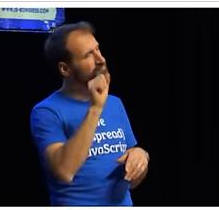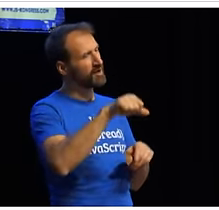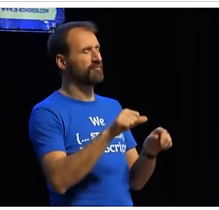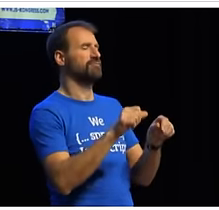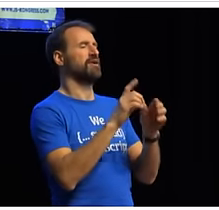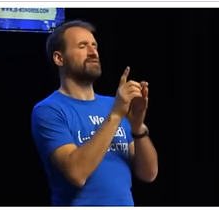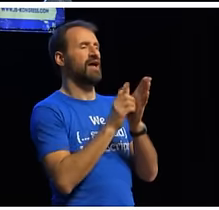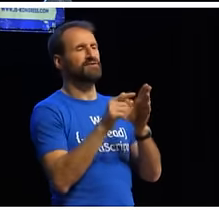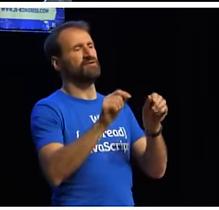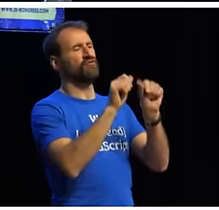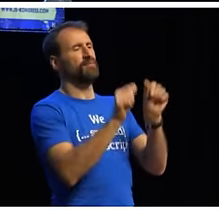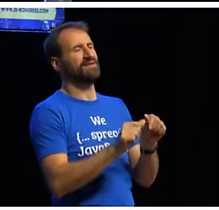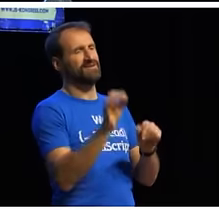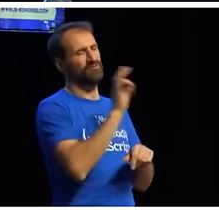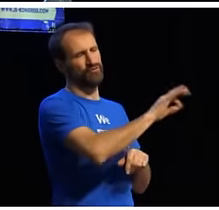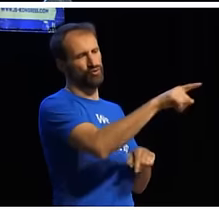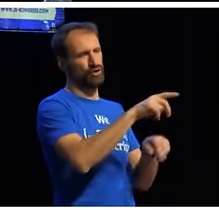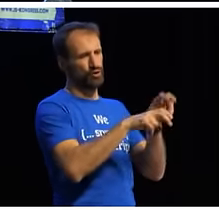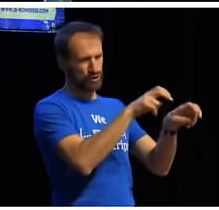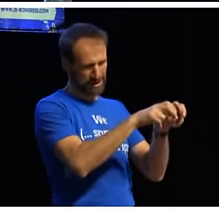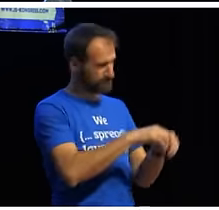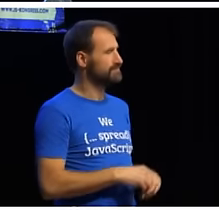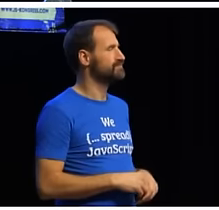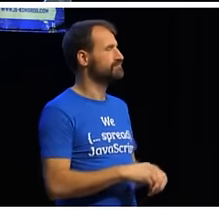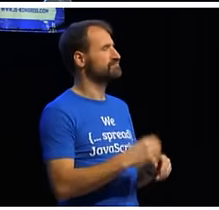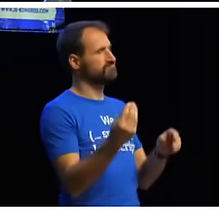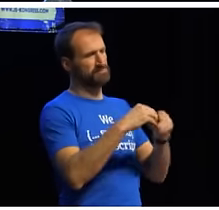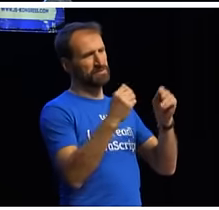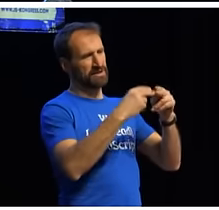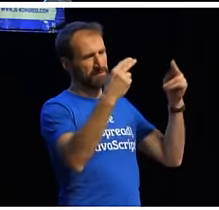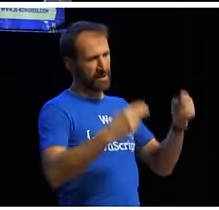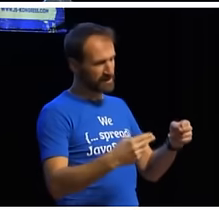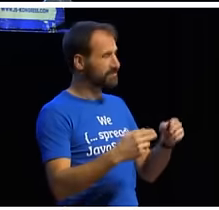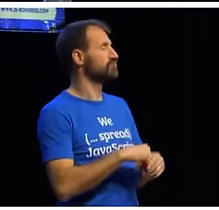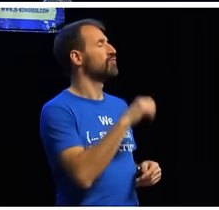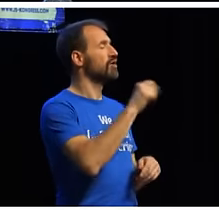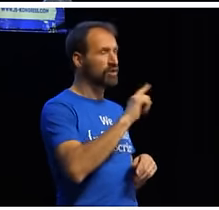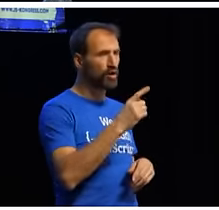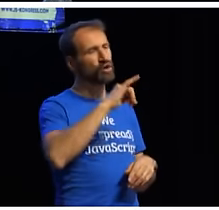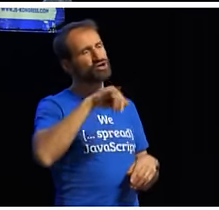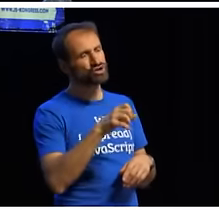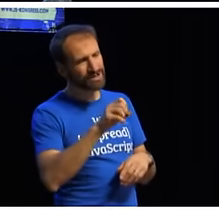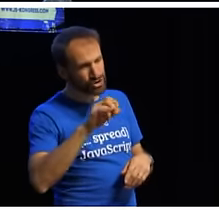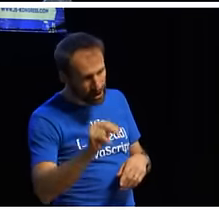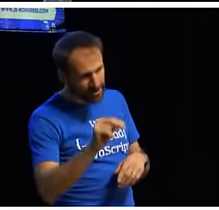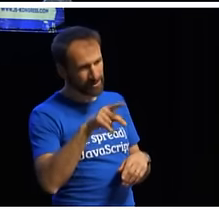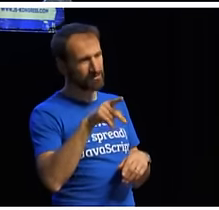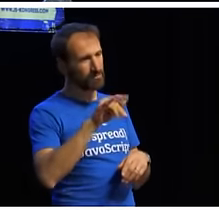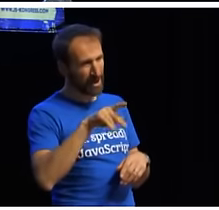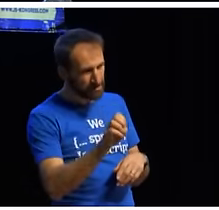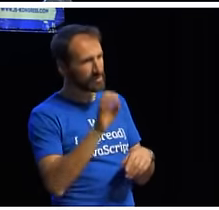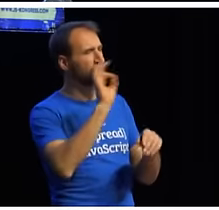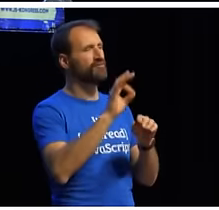actually in the template. Then there's also a JSONPipe for debugging. And a currency pipe